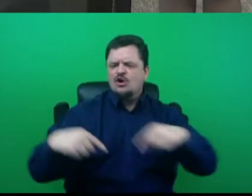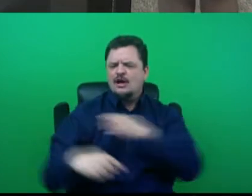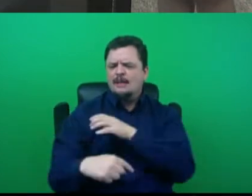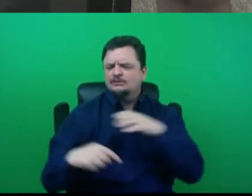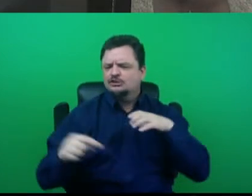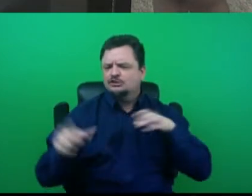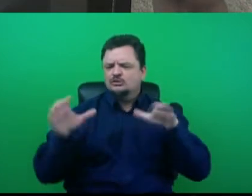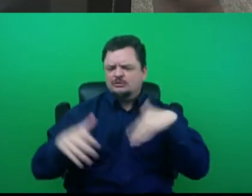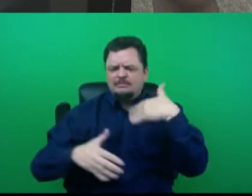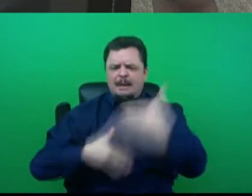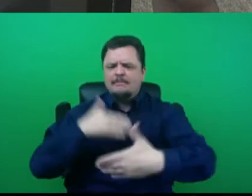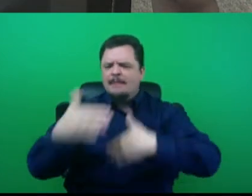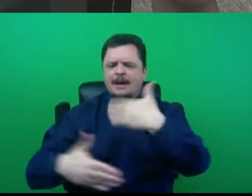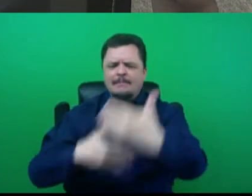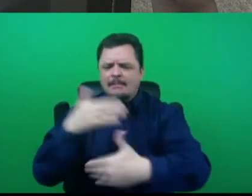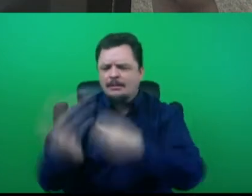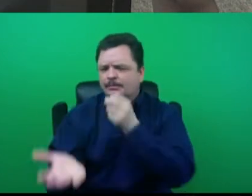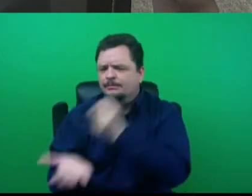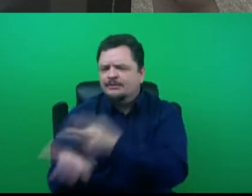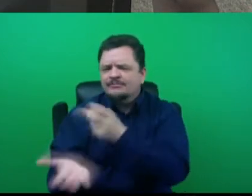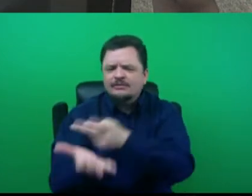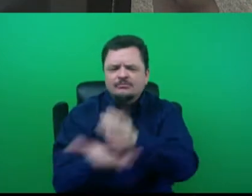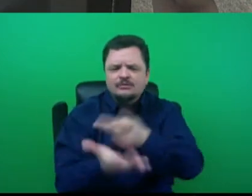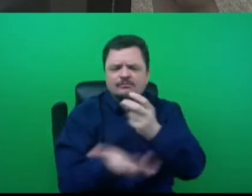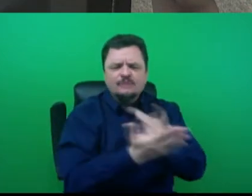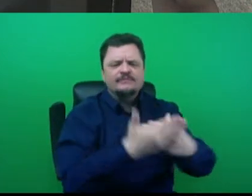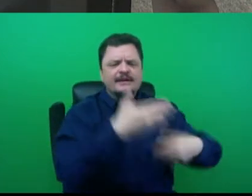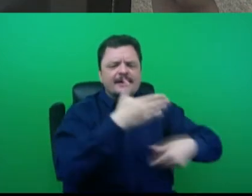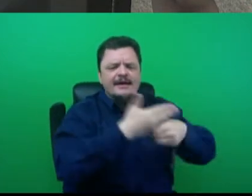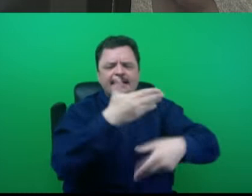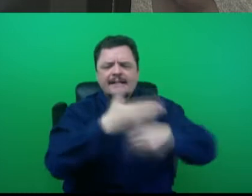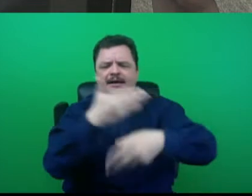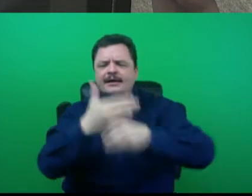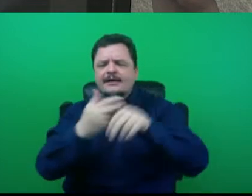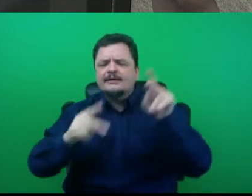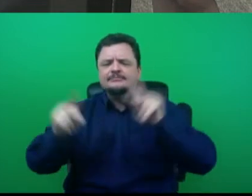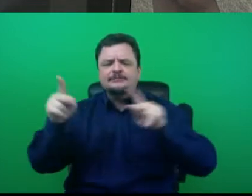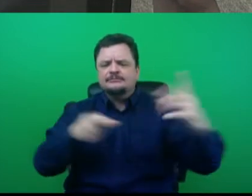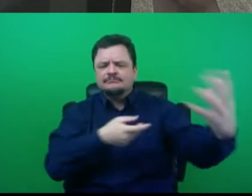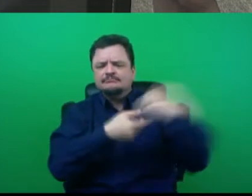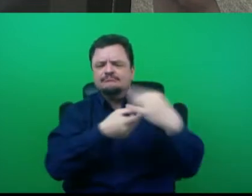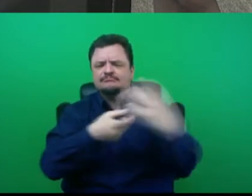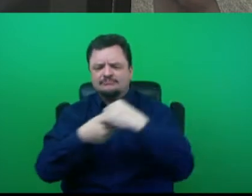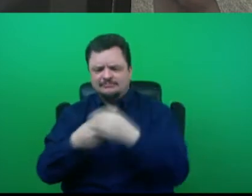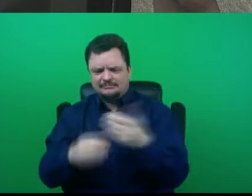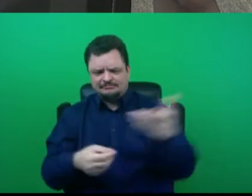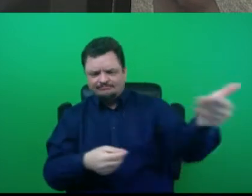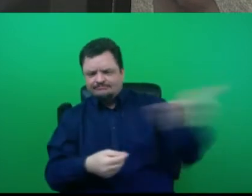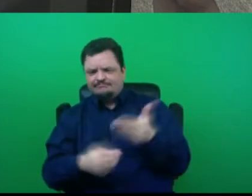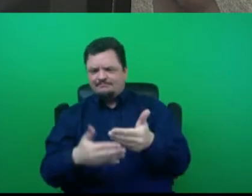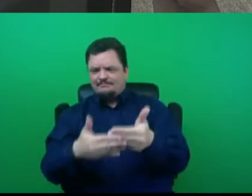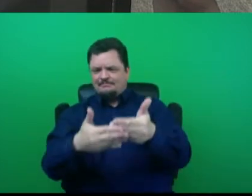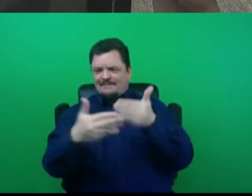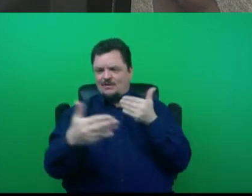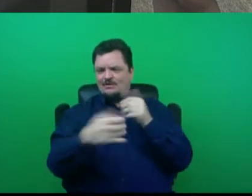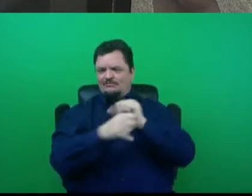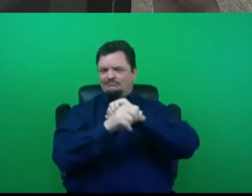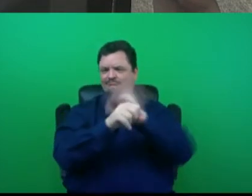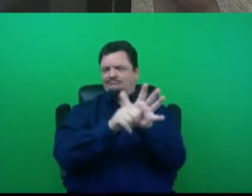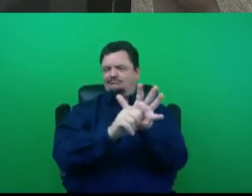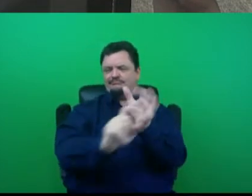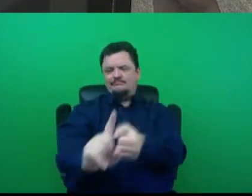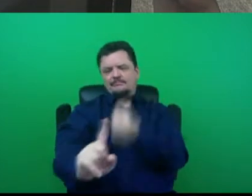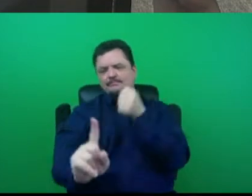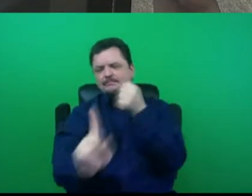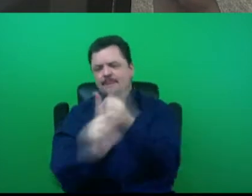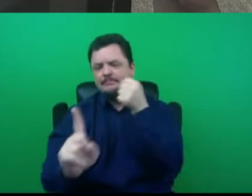approved, you know, additional 10 FTE before the pandemic and funding and you know, and all of this works together. And also at the state